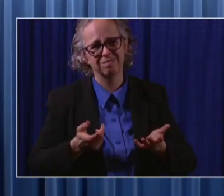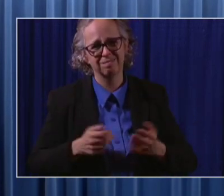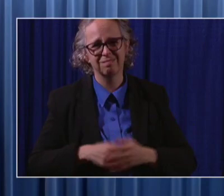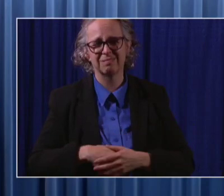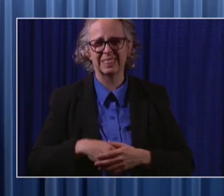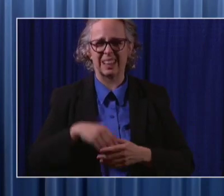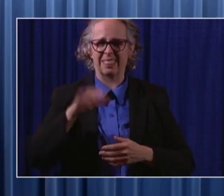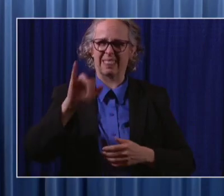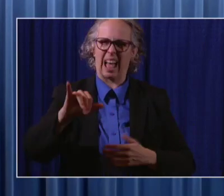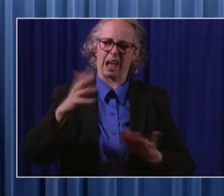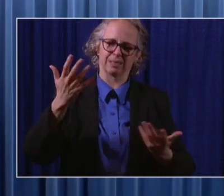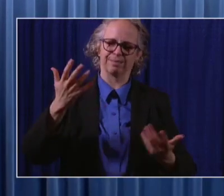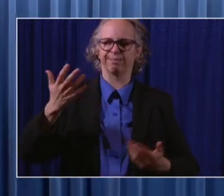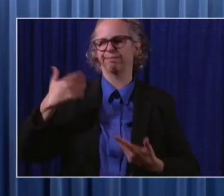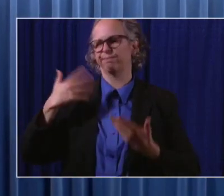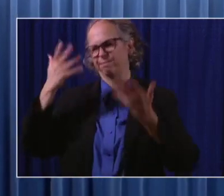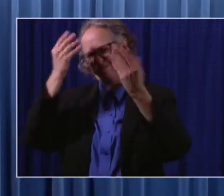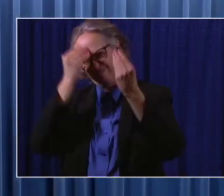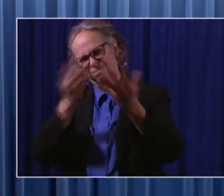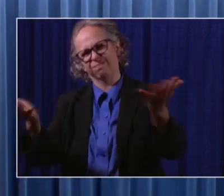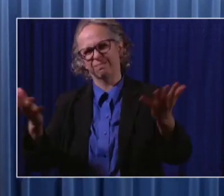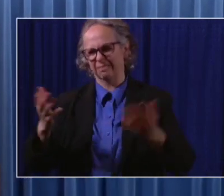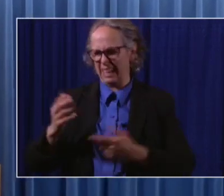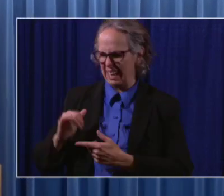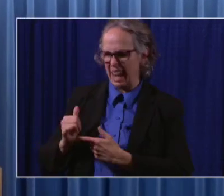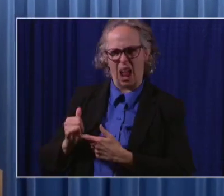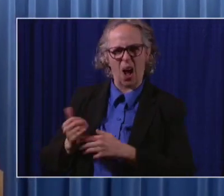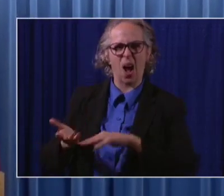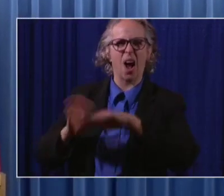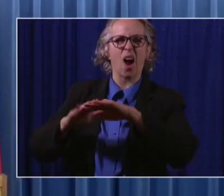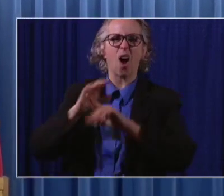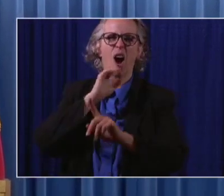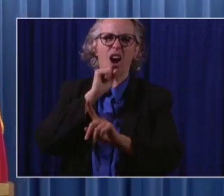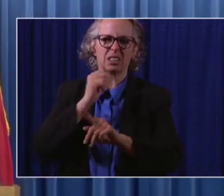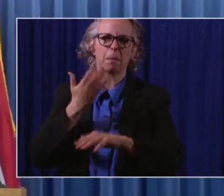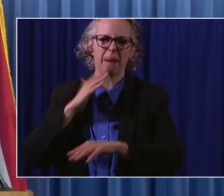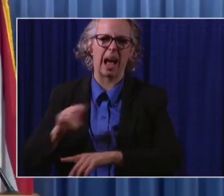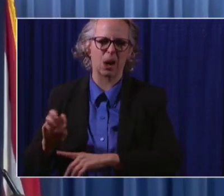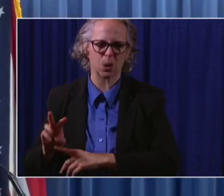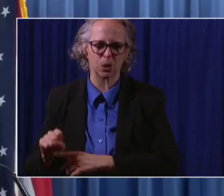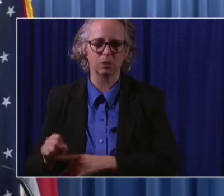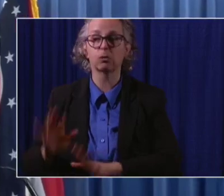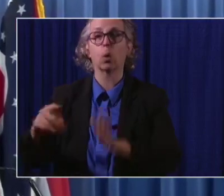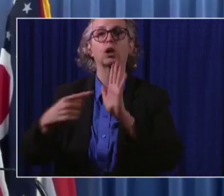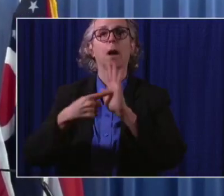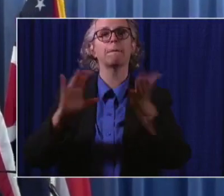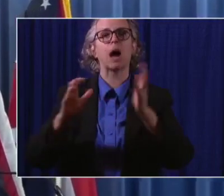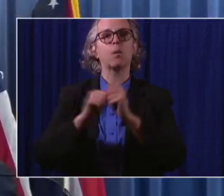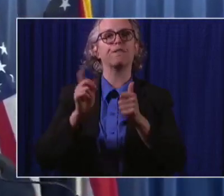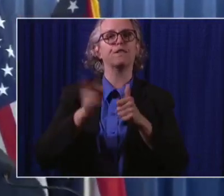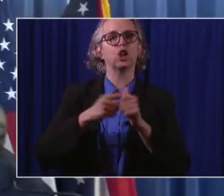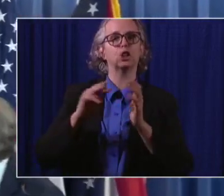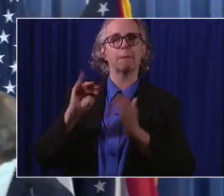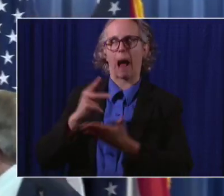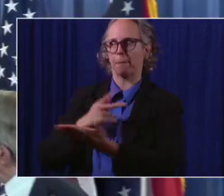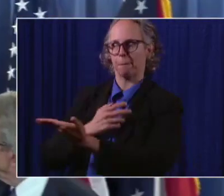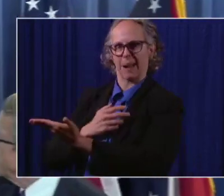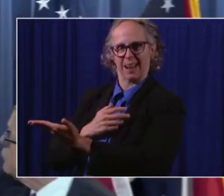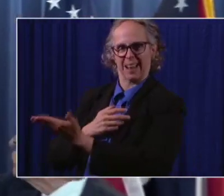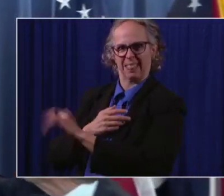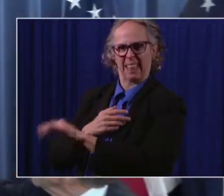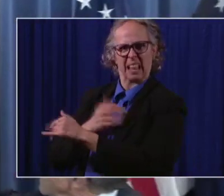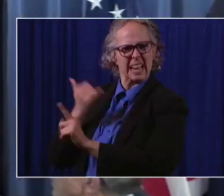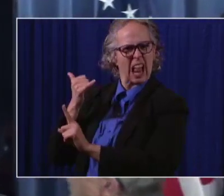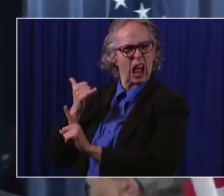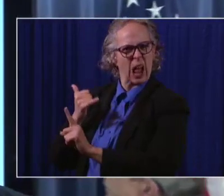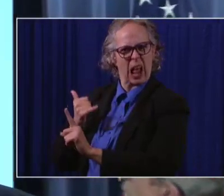back to the first map we had. Again, you kind of get a picture, a lot of the yellow counties. A lot of the yellow counties, fewer of the